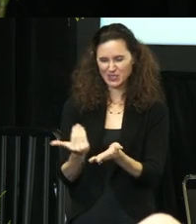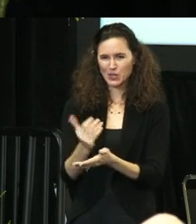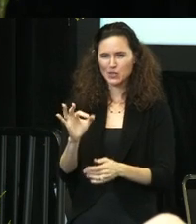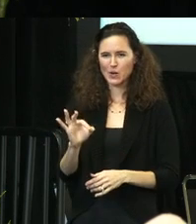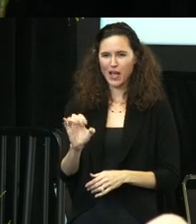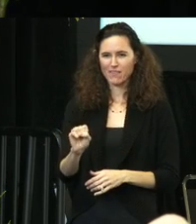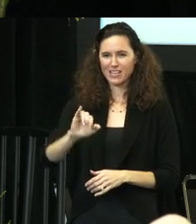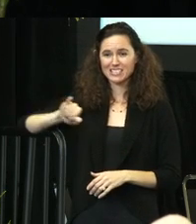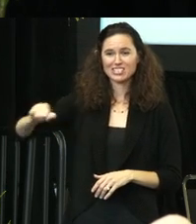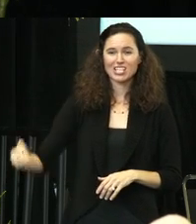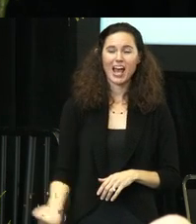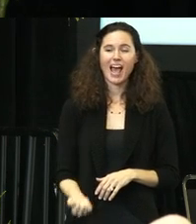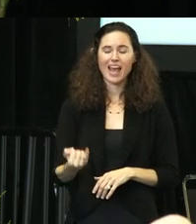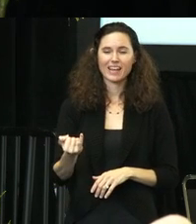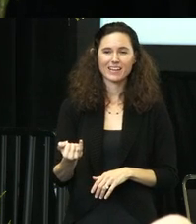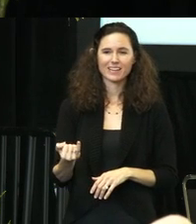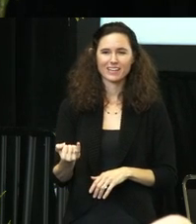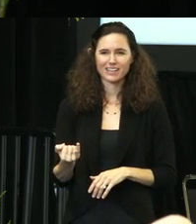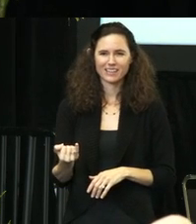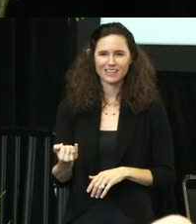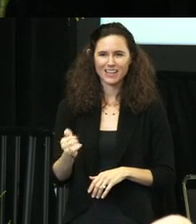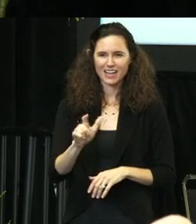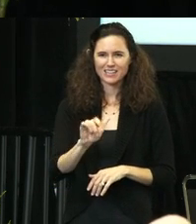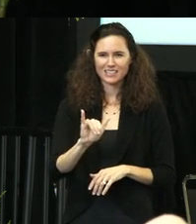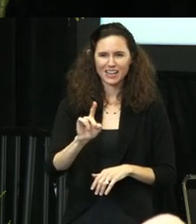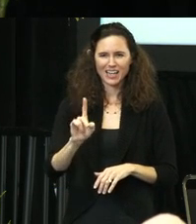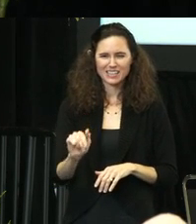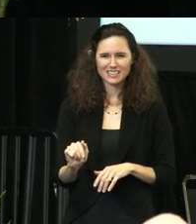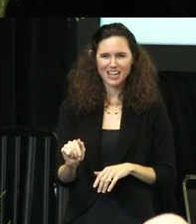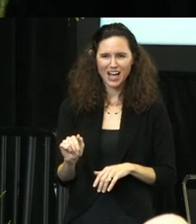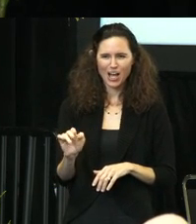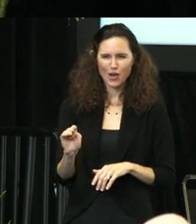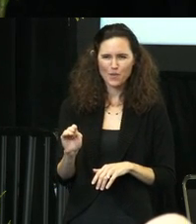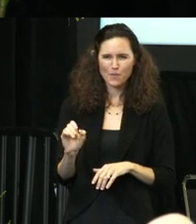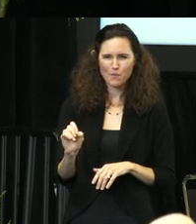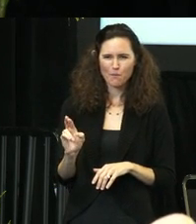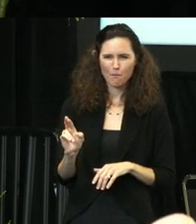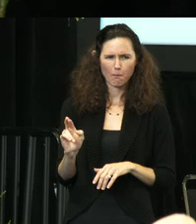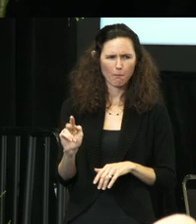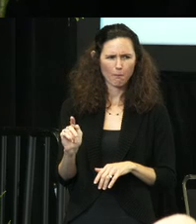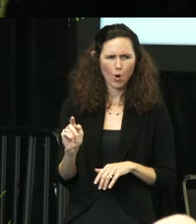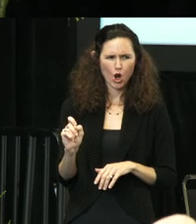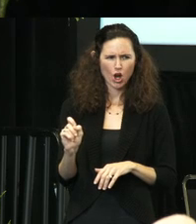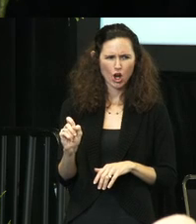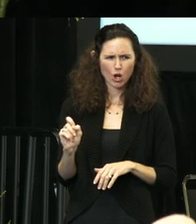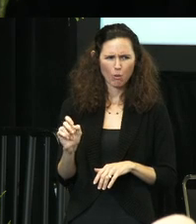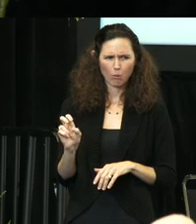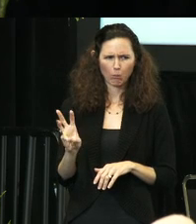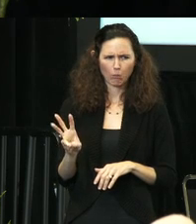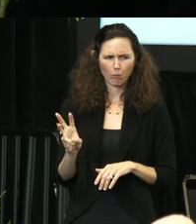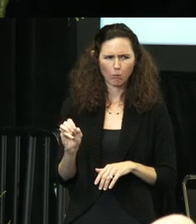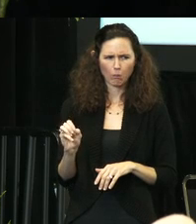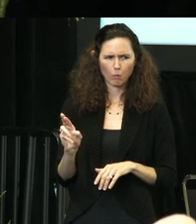and that is Linda Woodard, our Associate Vice President of Workforce and Economic Development.